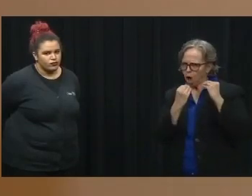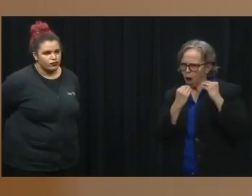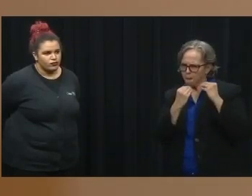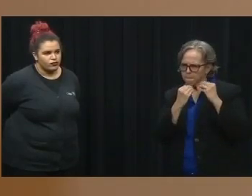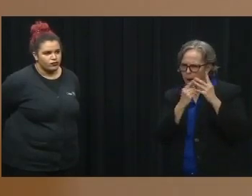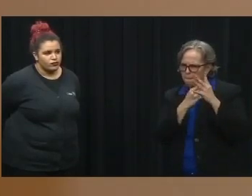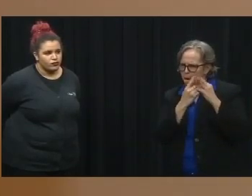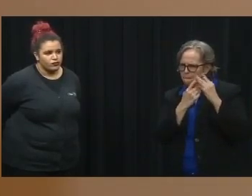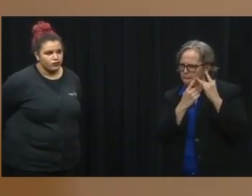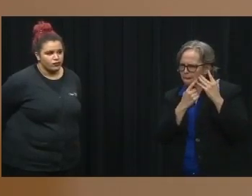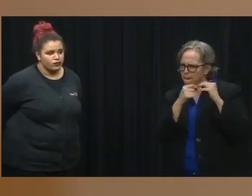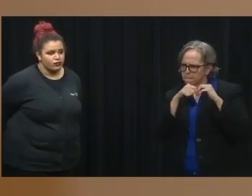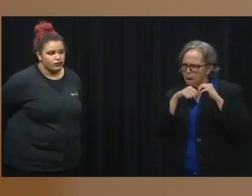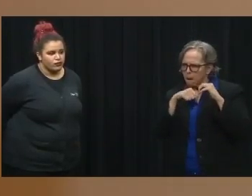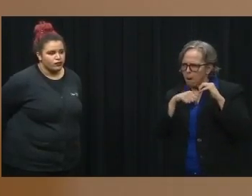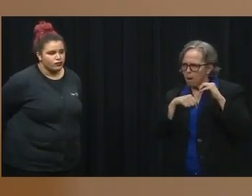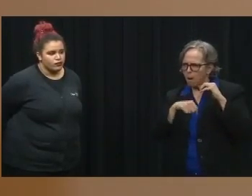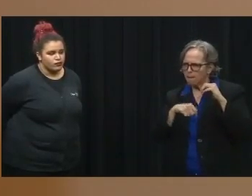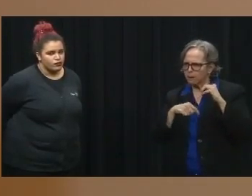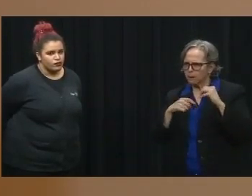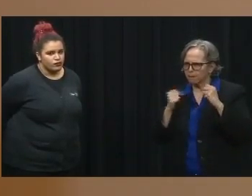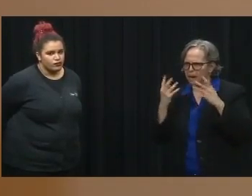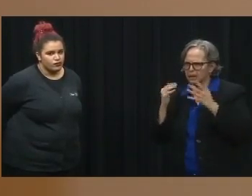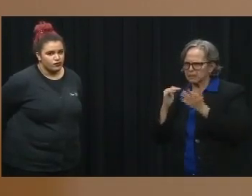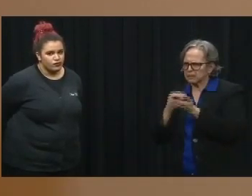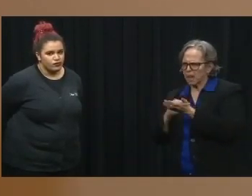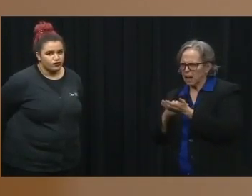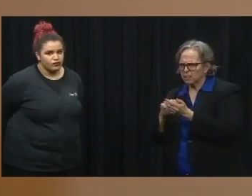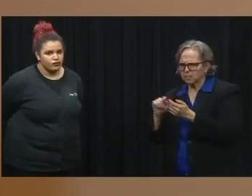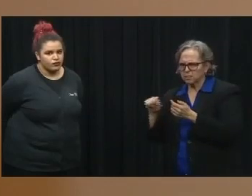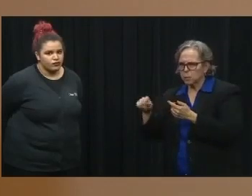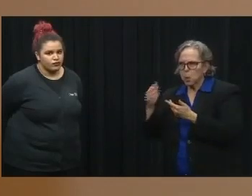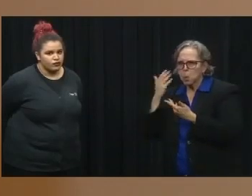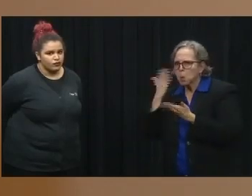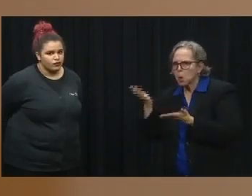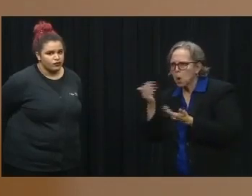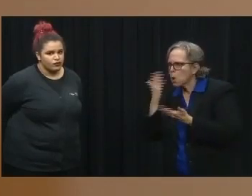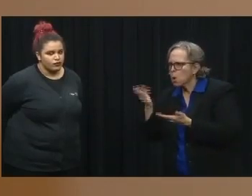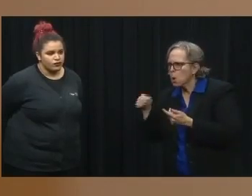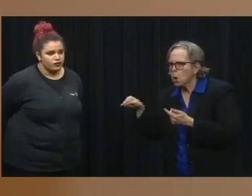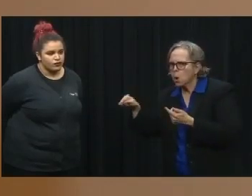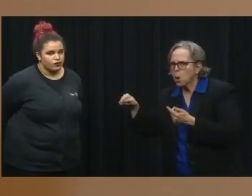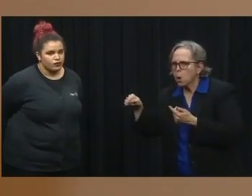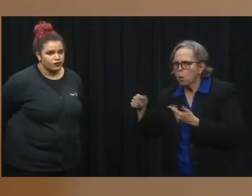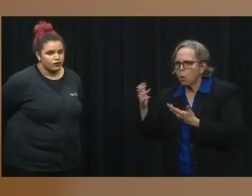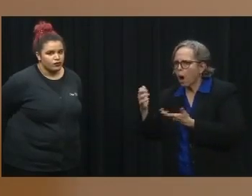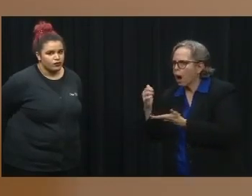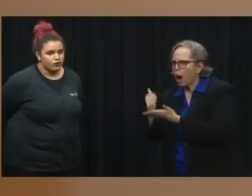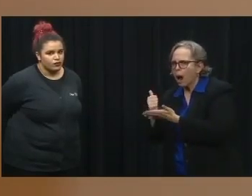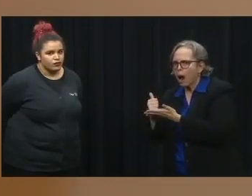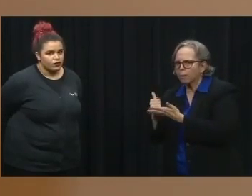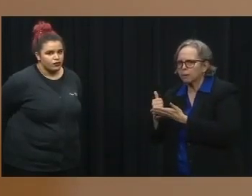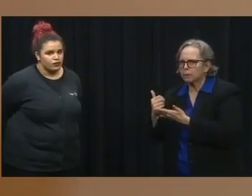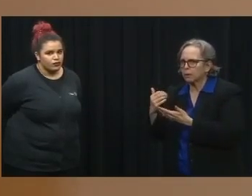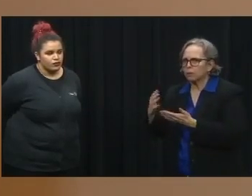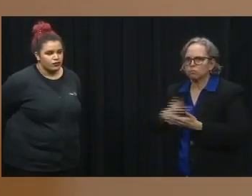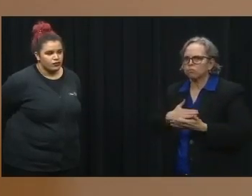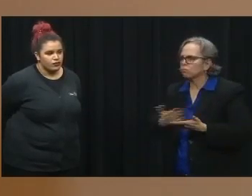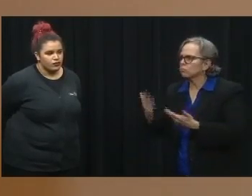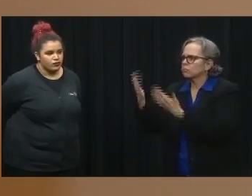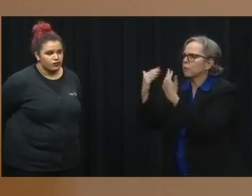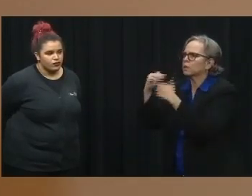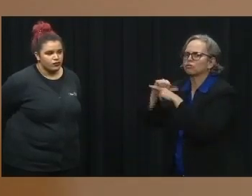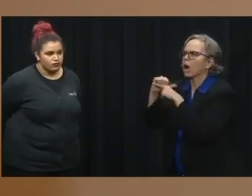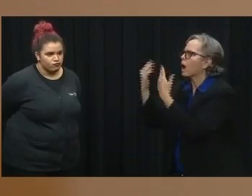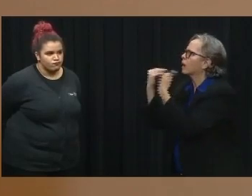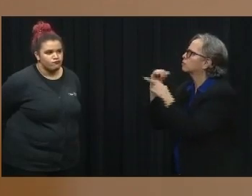want redeployed because they're not doing those elective surgeries and they want to become frontline healthcare workers. So we're looking at that. We have a